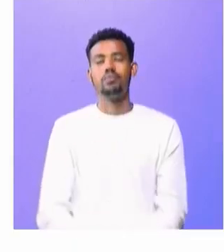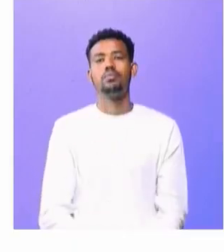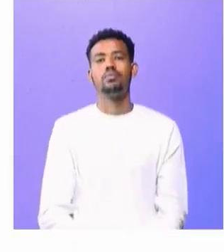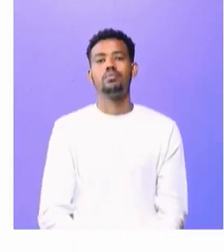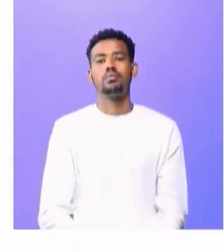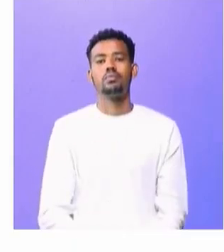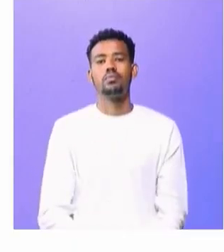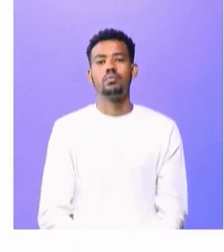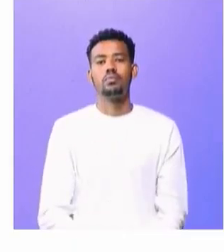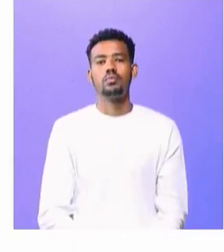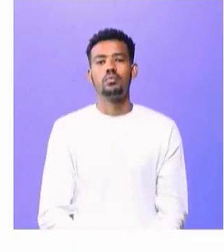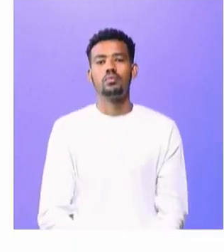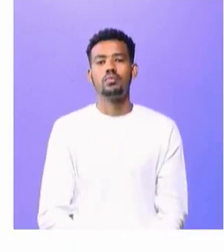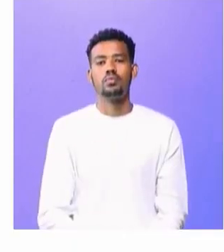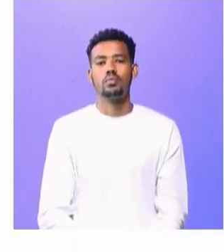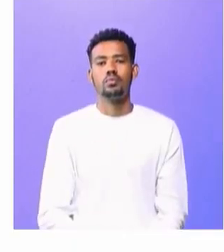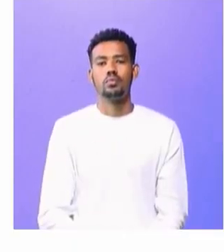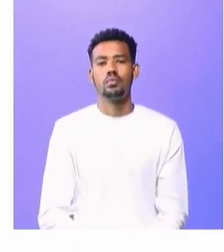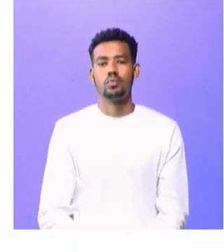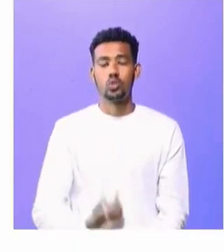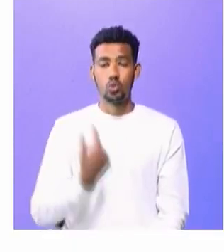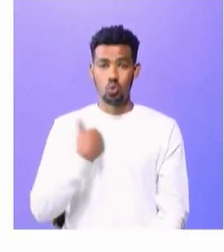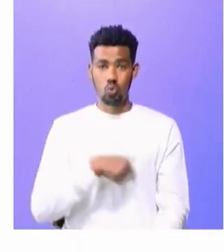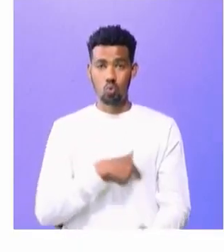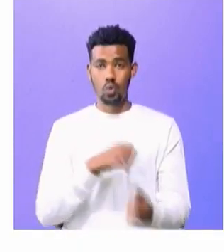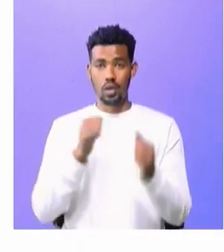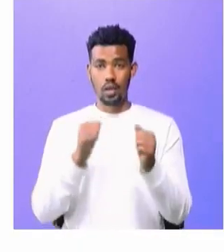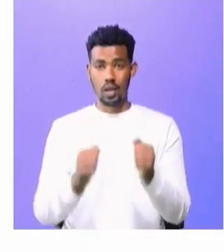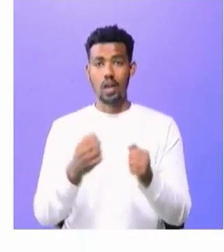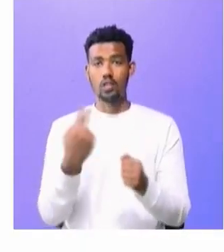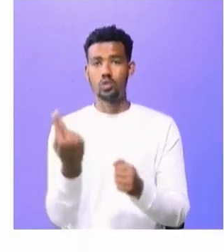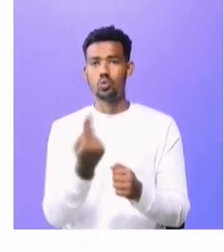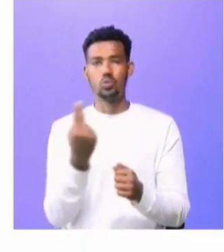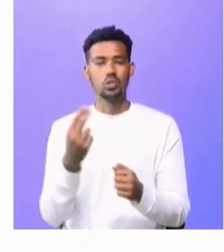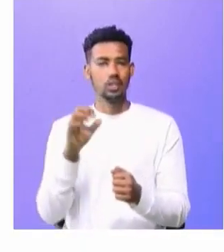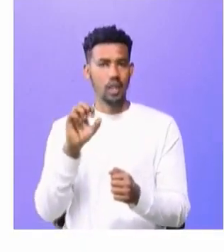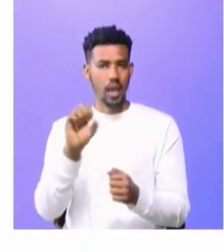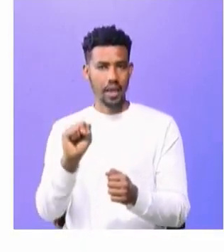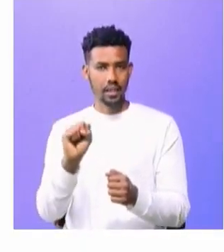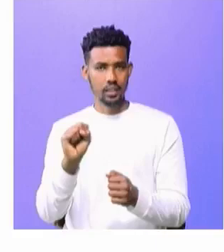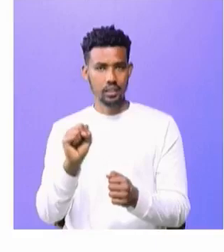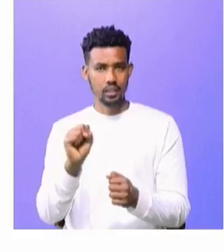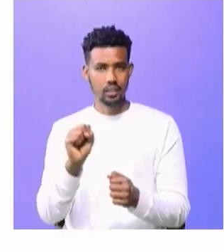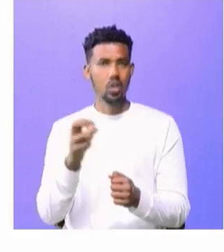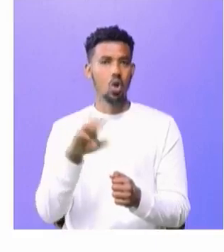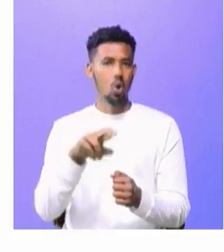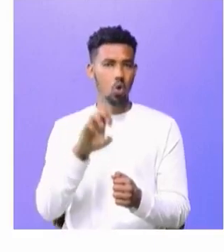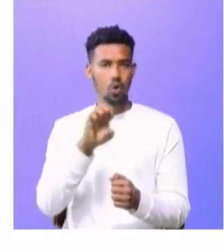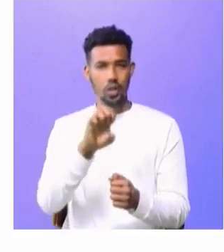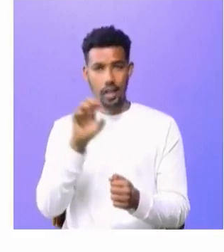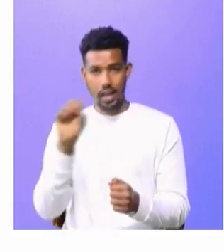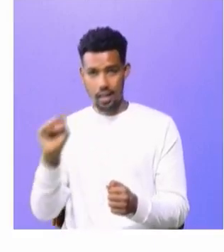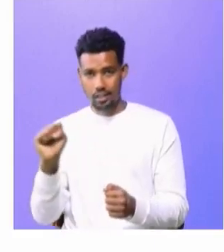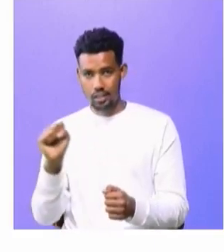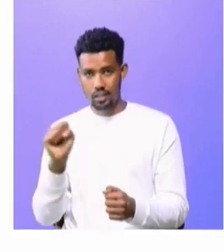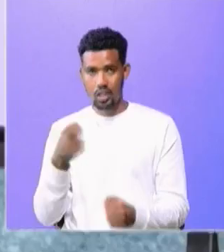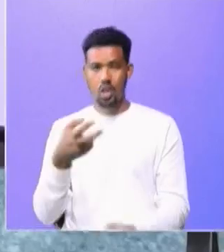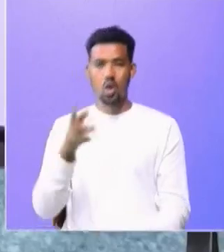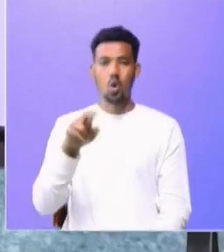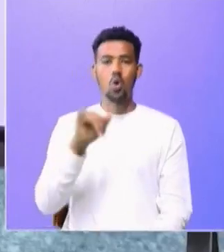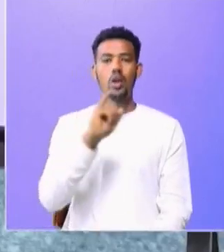regular form of nouns, we can use s, es, and